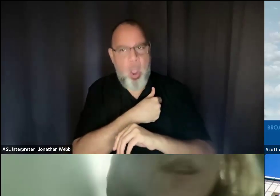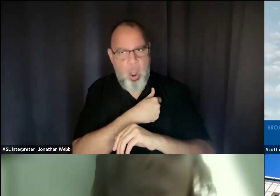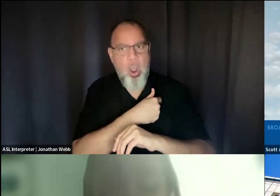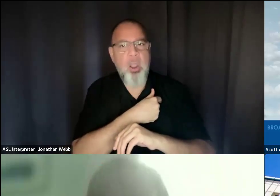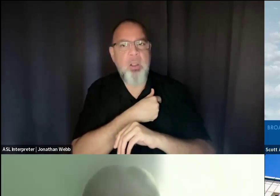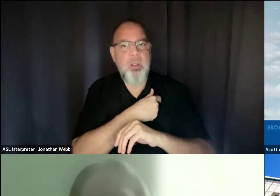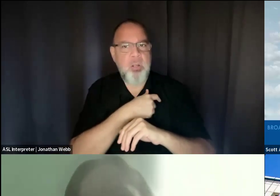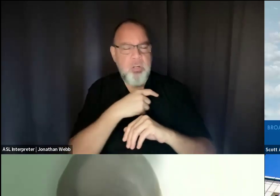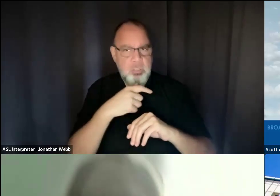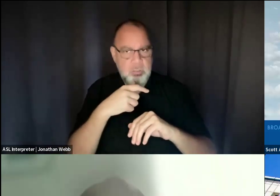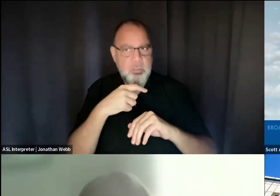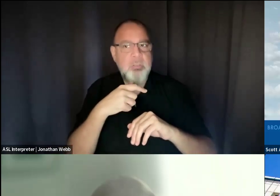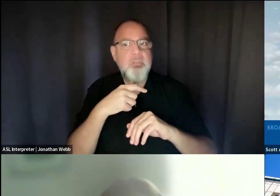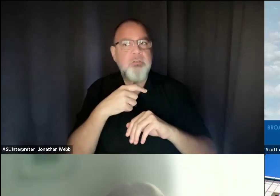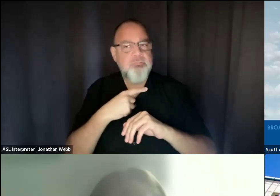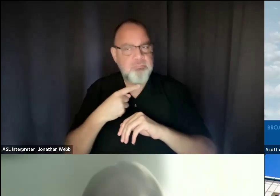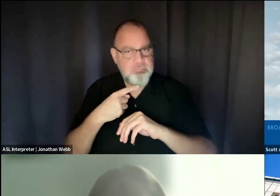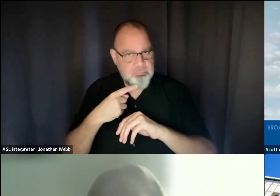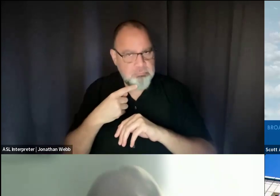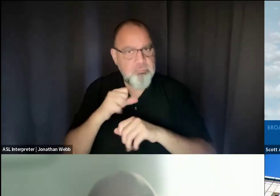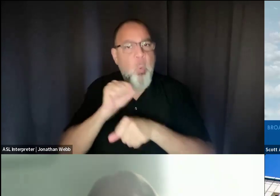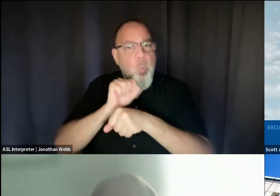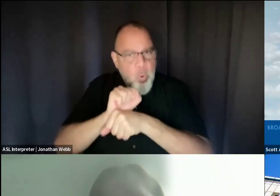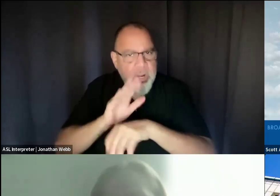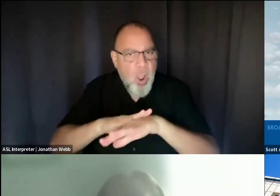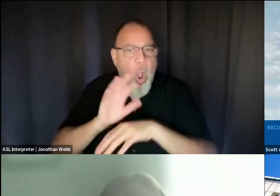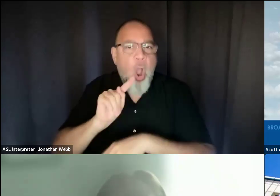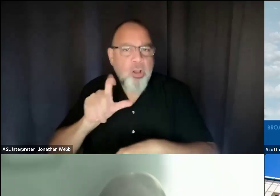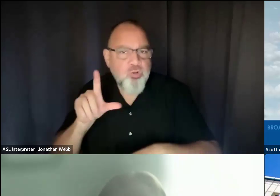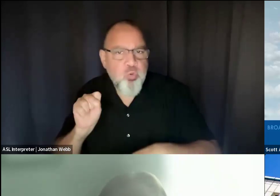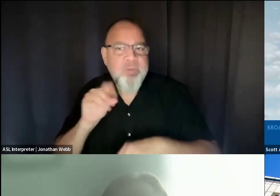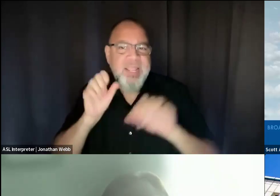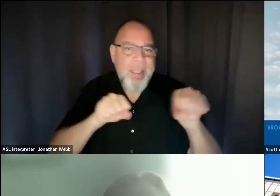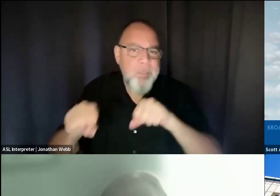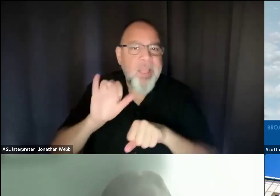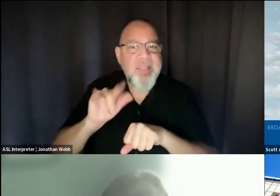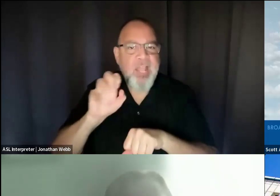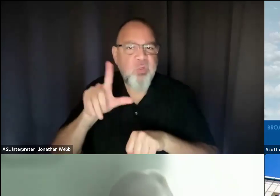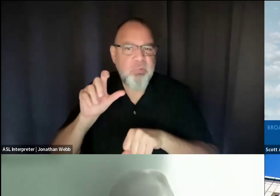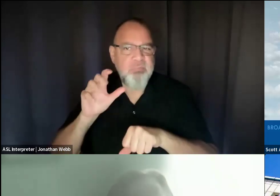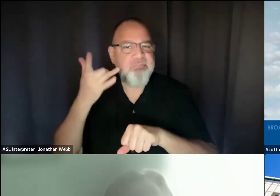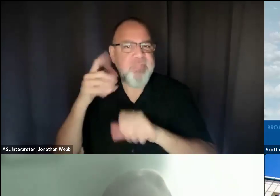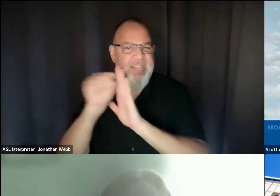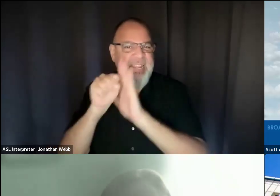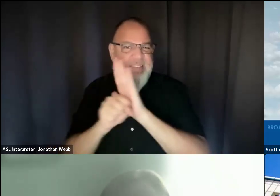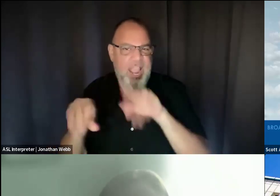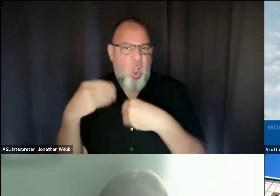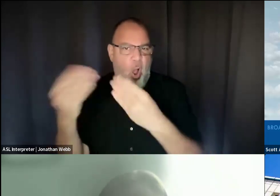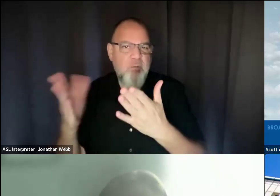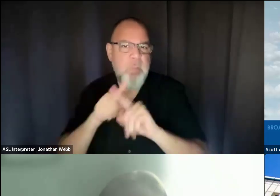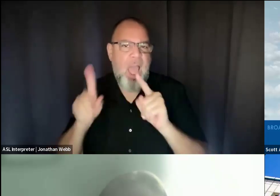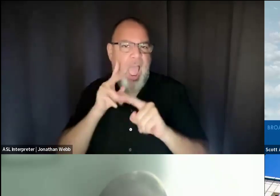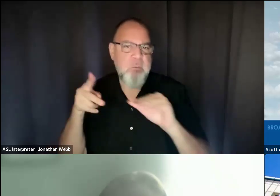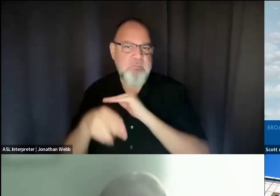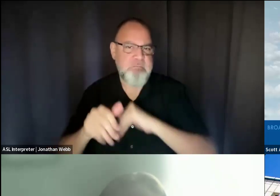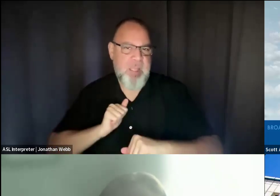through and updating the different tools and capabilities that the state is offering there as well. So I'll stop there in the interest of time. That's